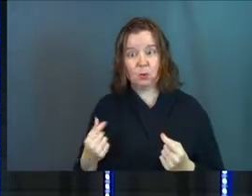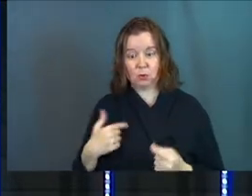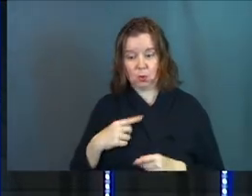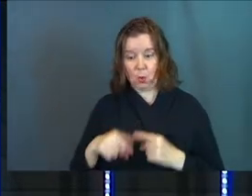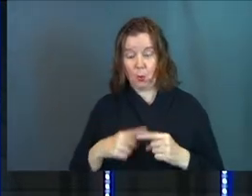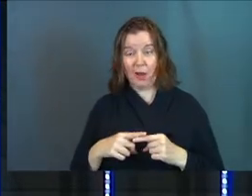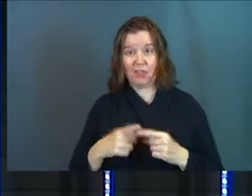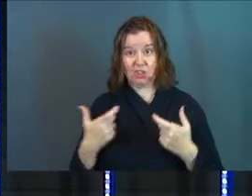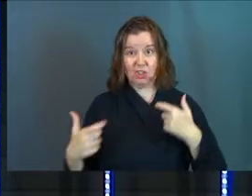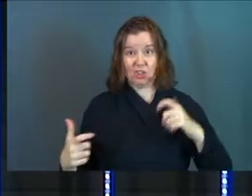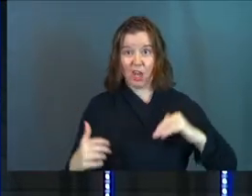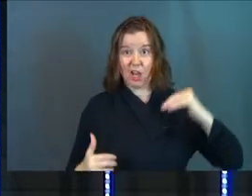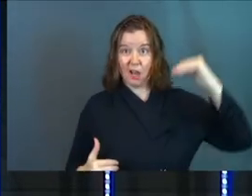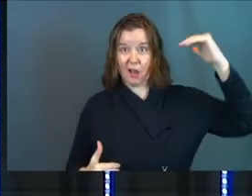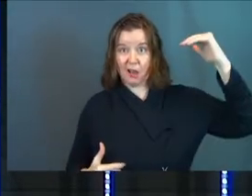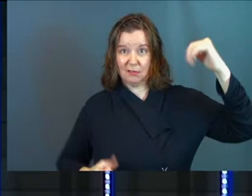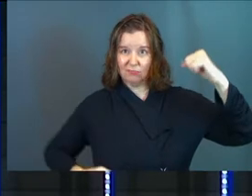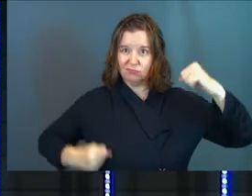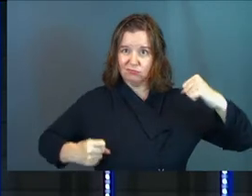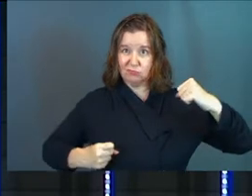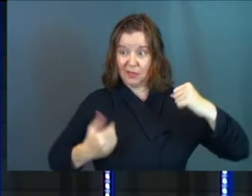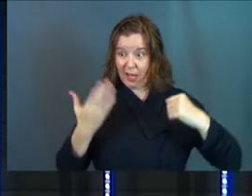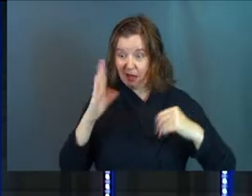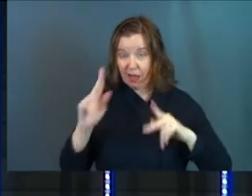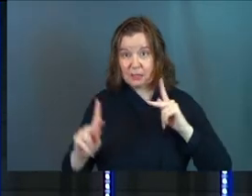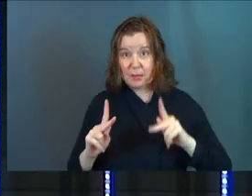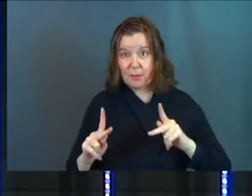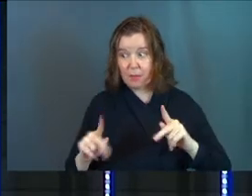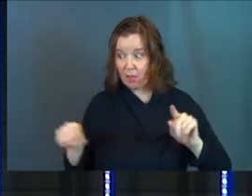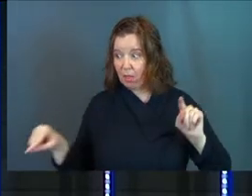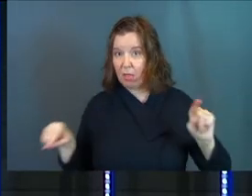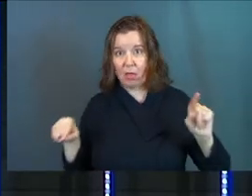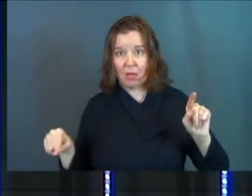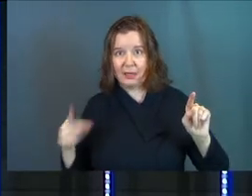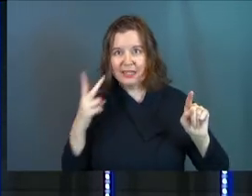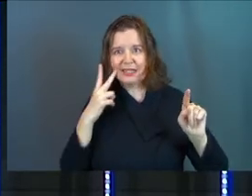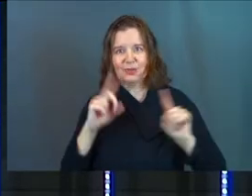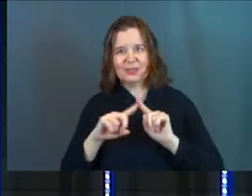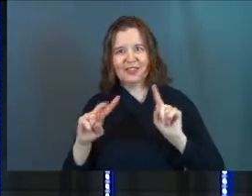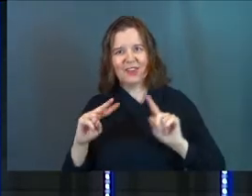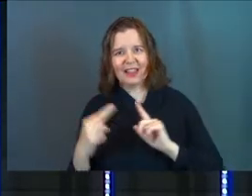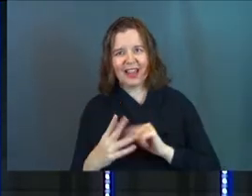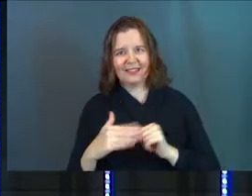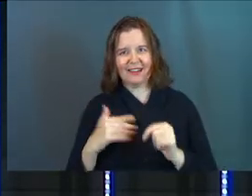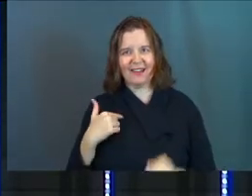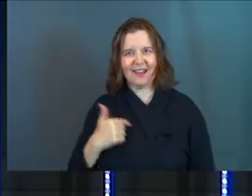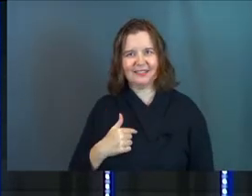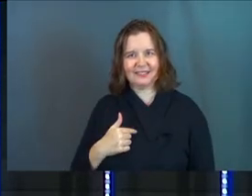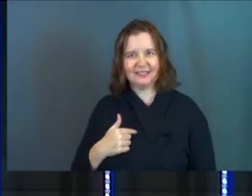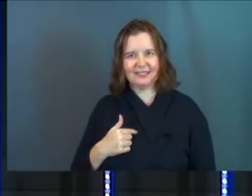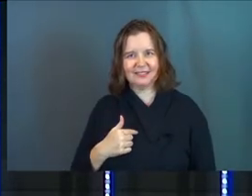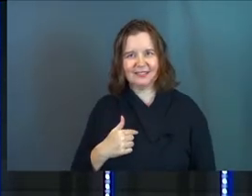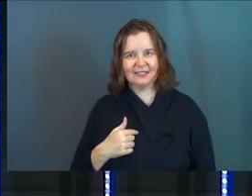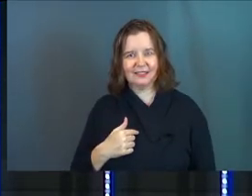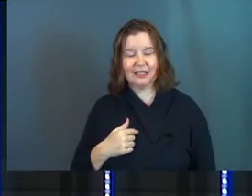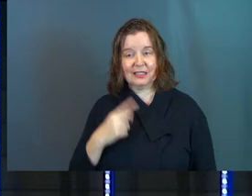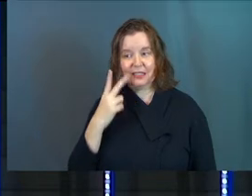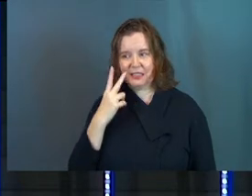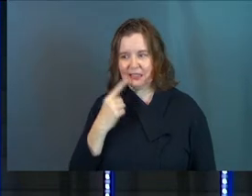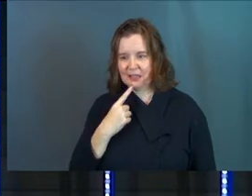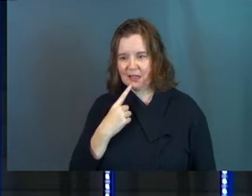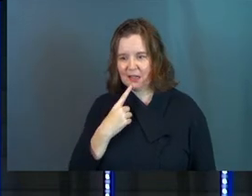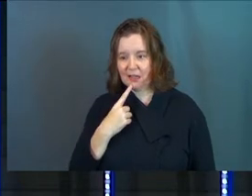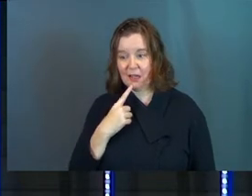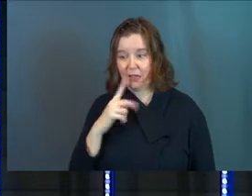And so when there's a giant and God's people, David sees it through a different lens than the rest of us see it. David